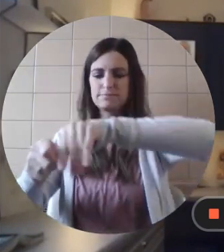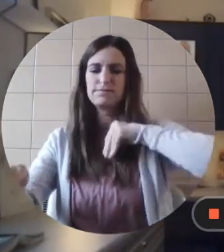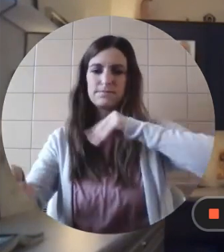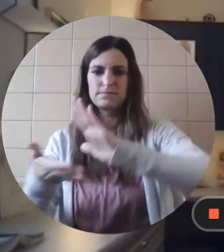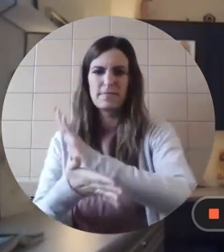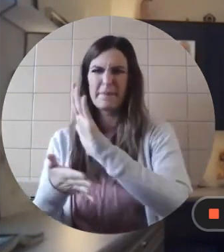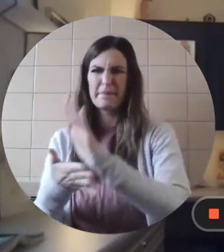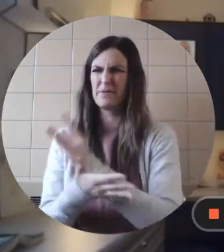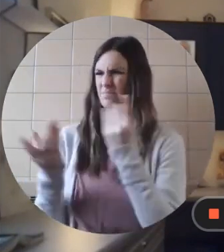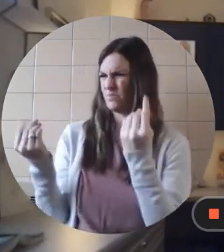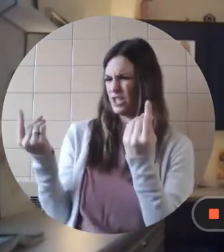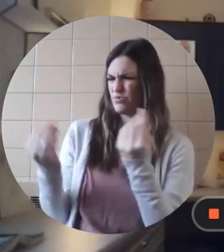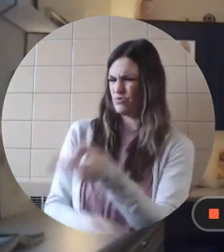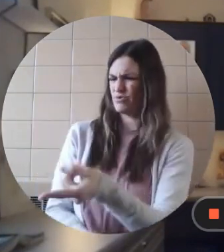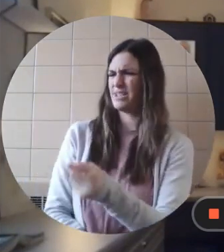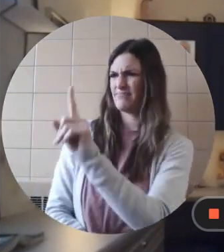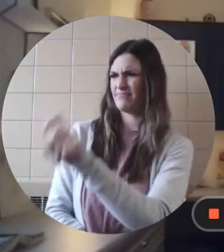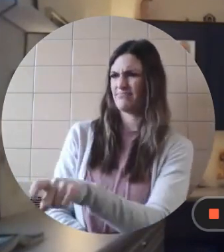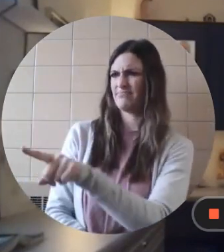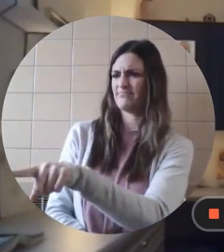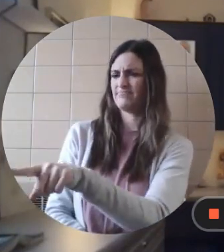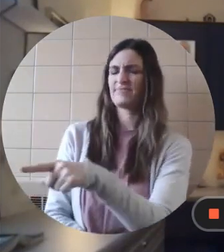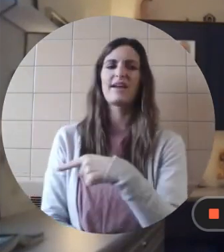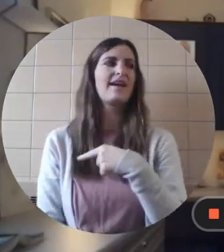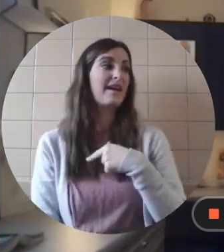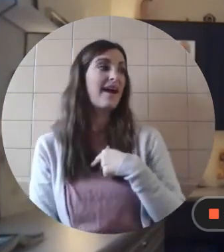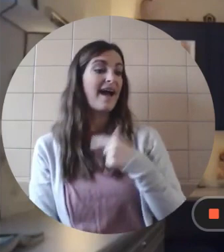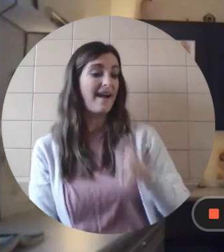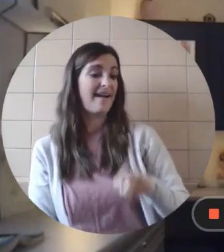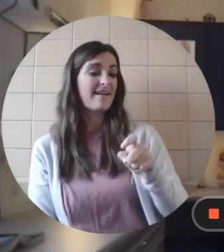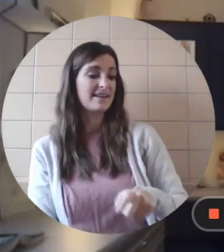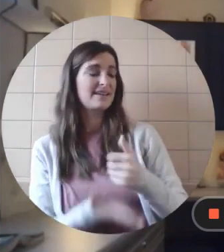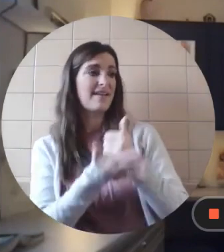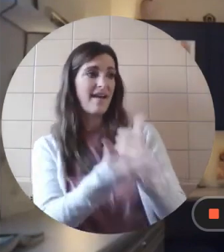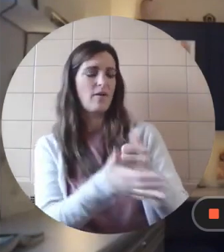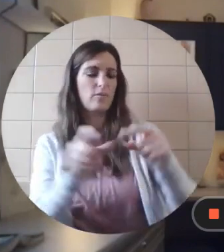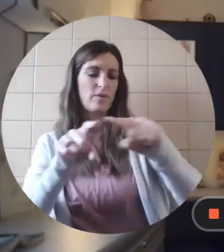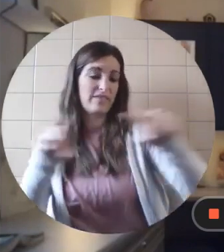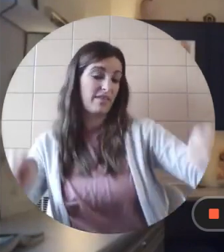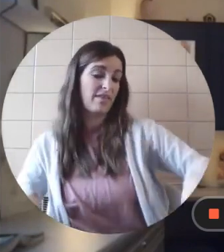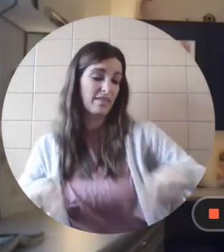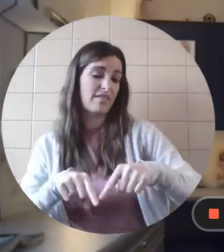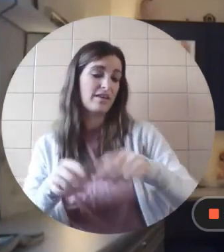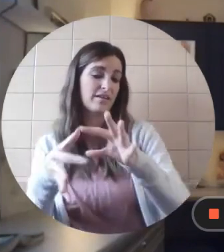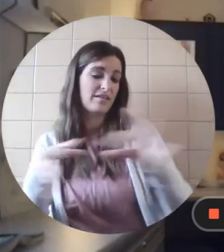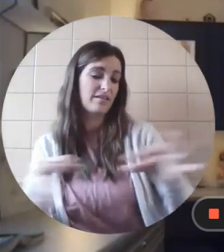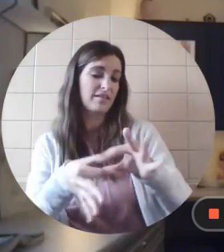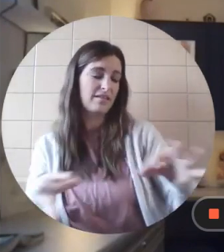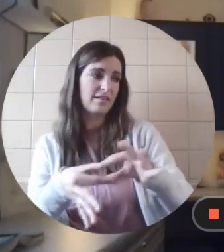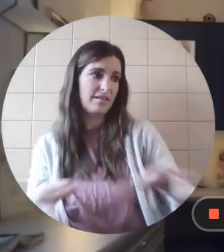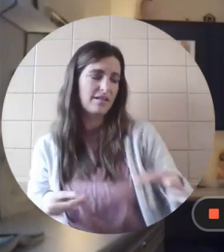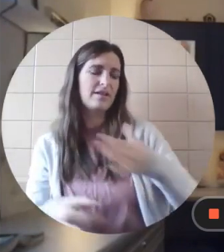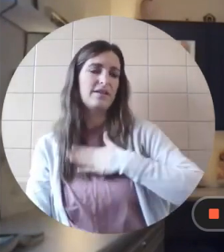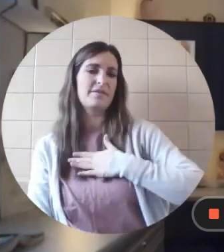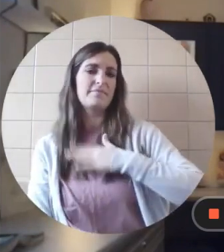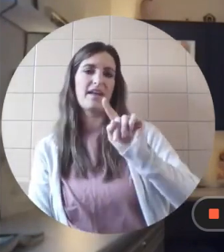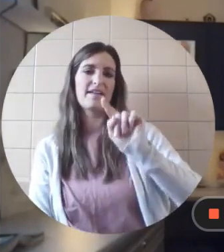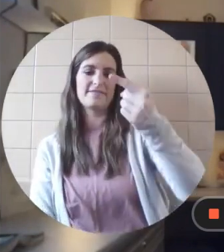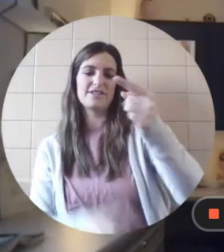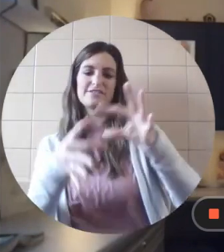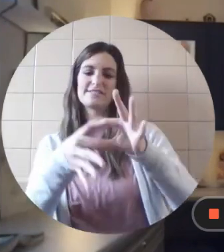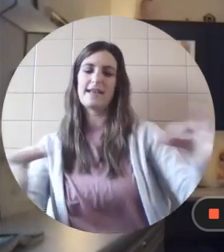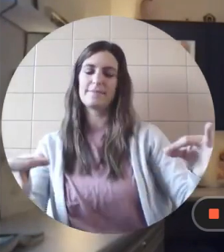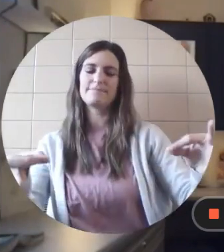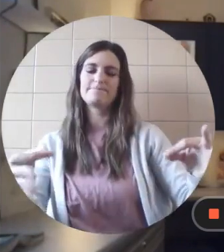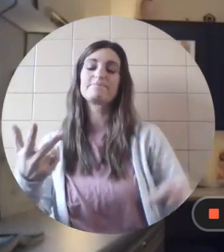are you doing? I asked. Cue cards, he replied. Great idea. I waited for him to write my first statement. The